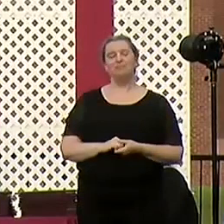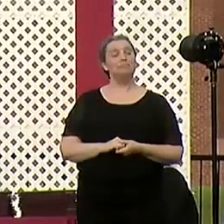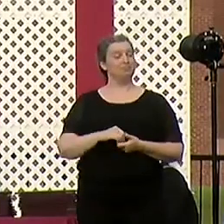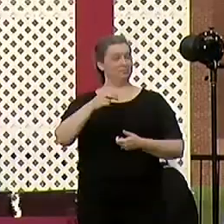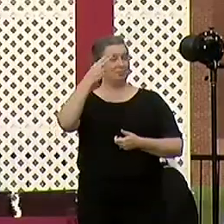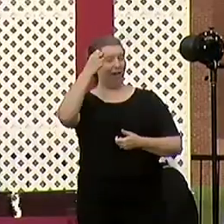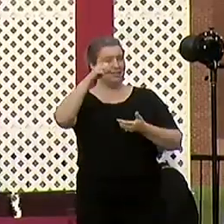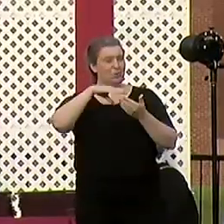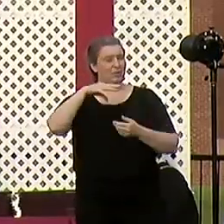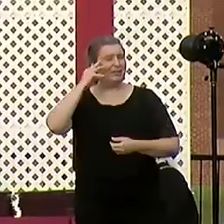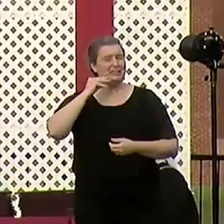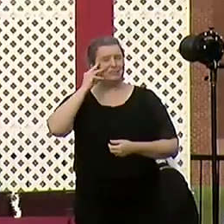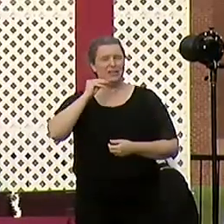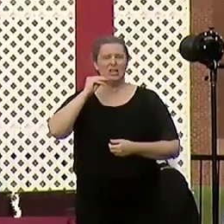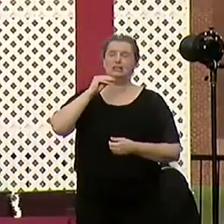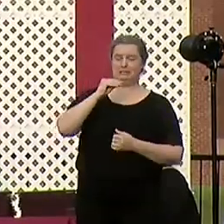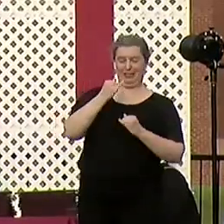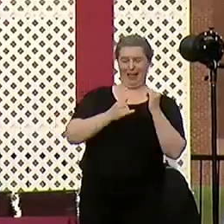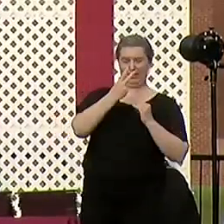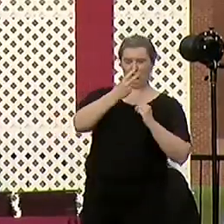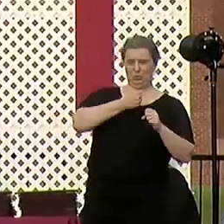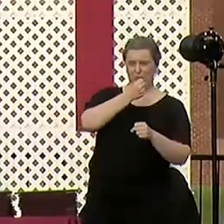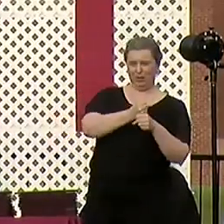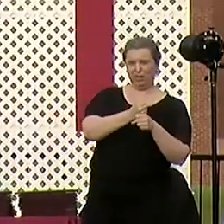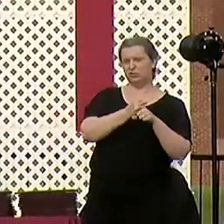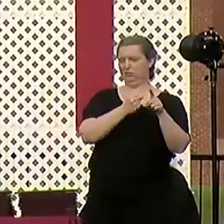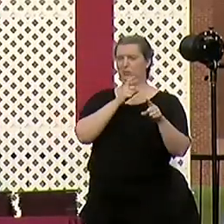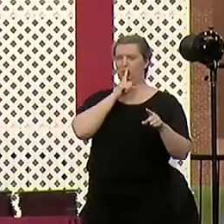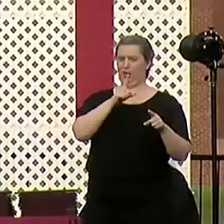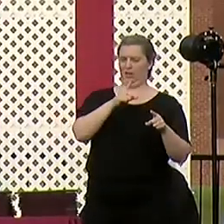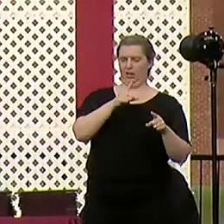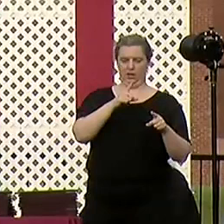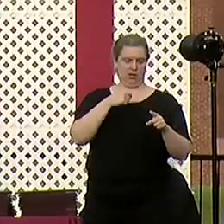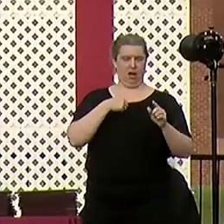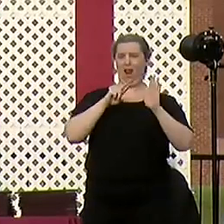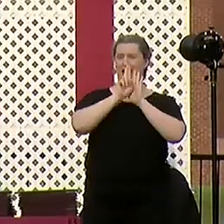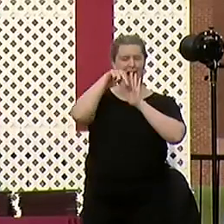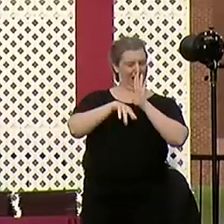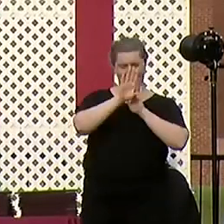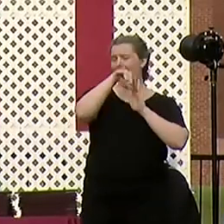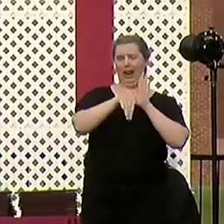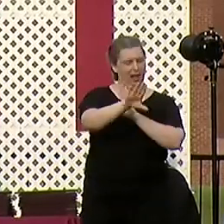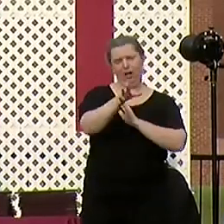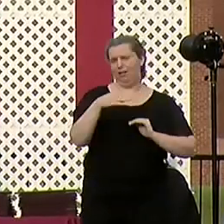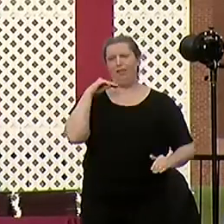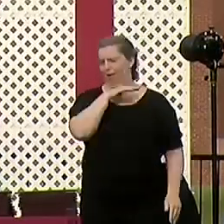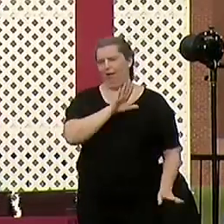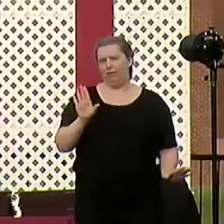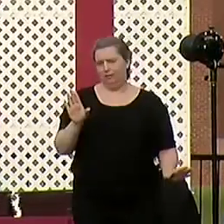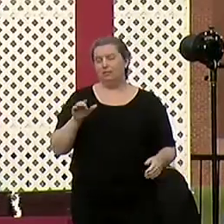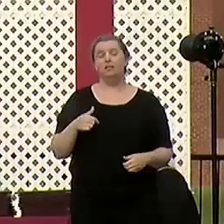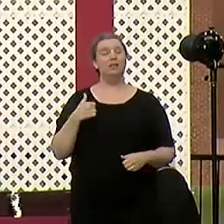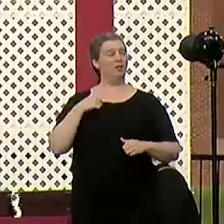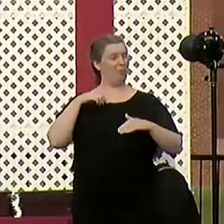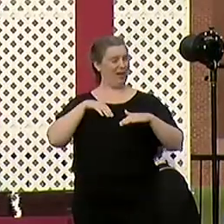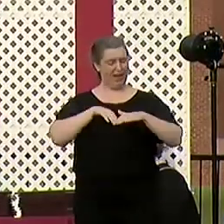school experience, especially the latter 2 years, has been anything short of a roller coaster would simply be a lie. When stepping foot